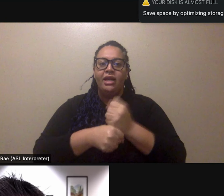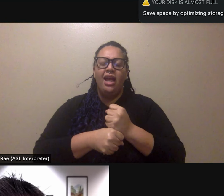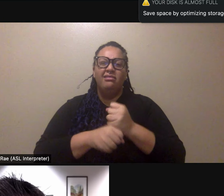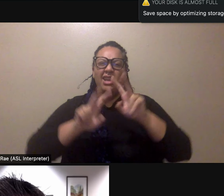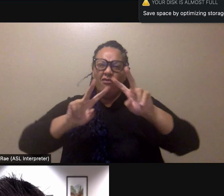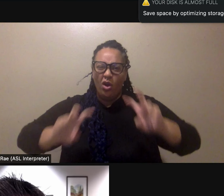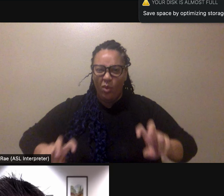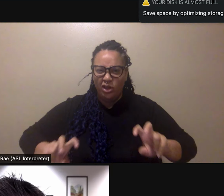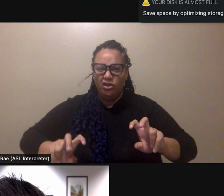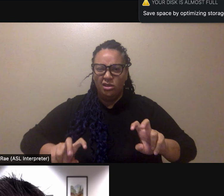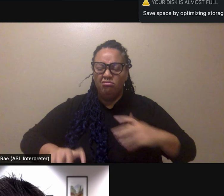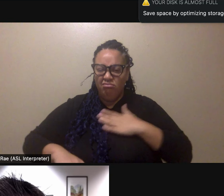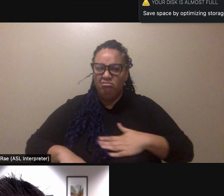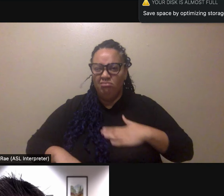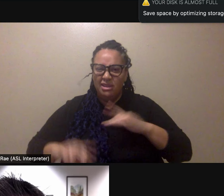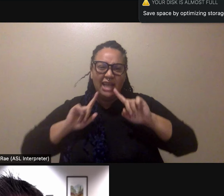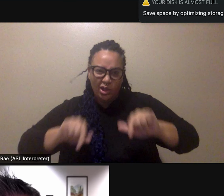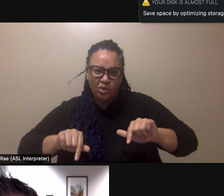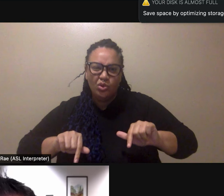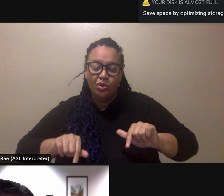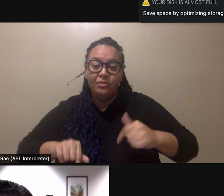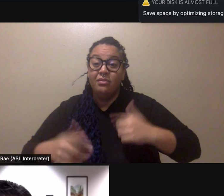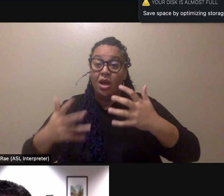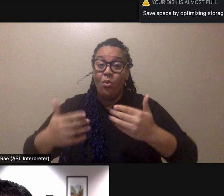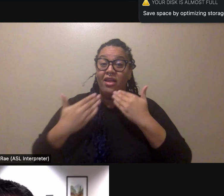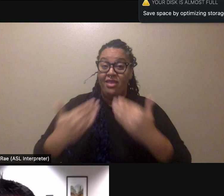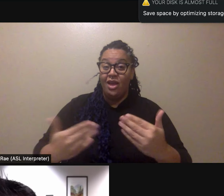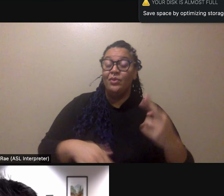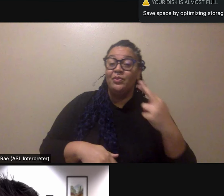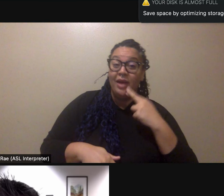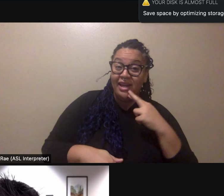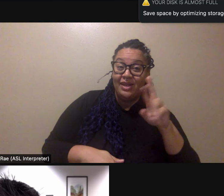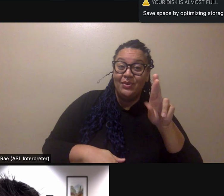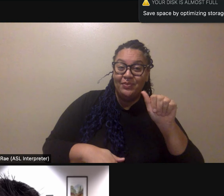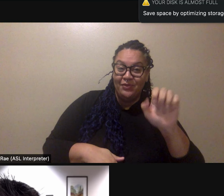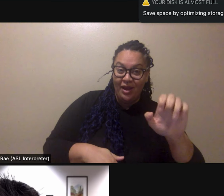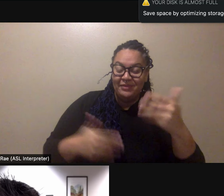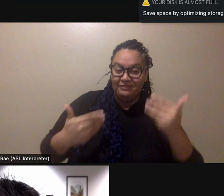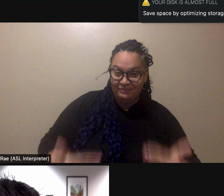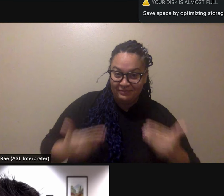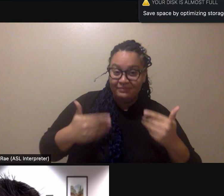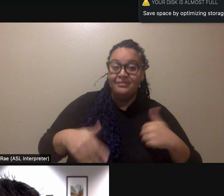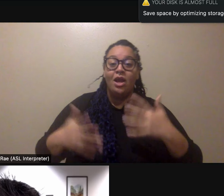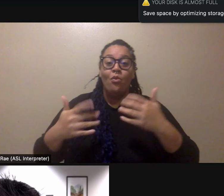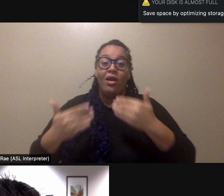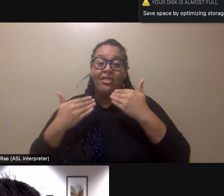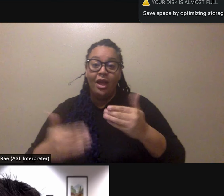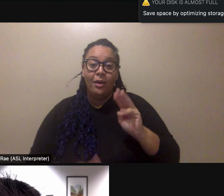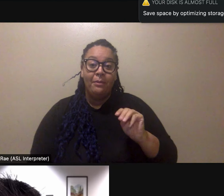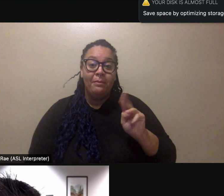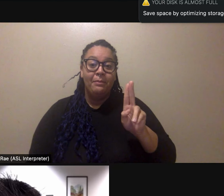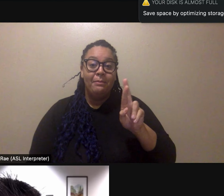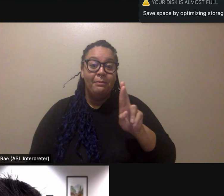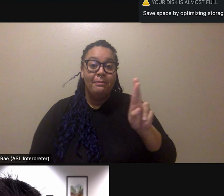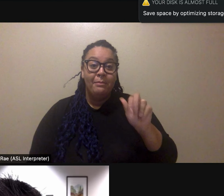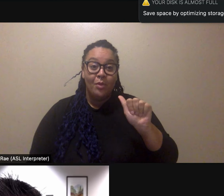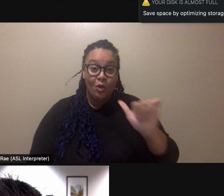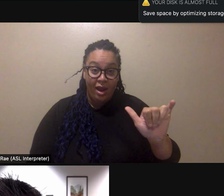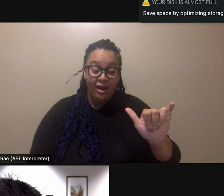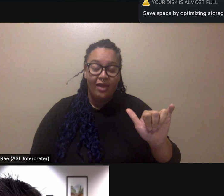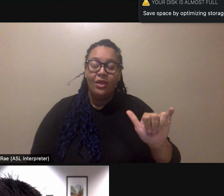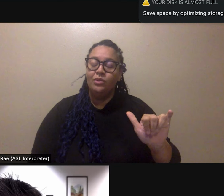fill out. And I want to thank Ray, and I want to thank Murray. This was a